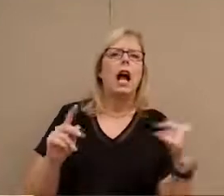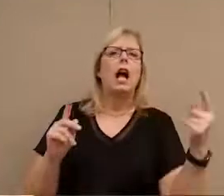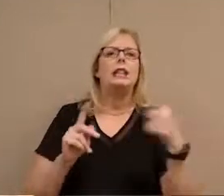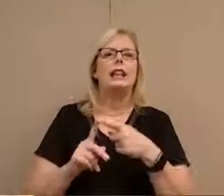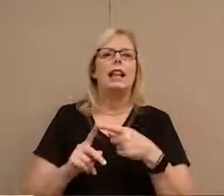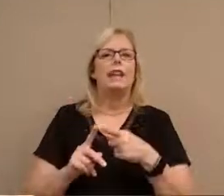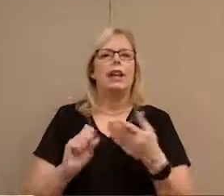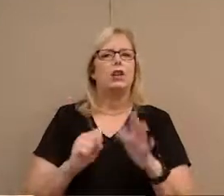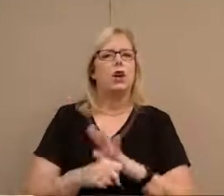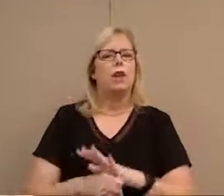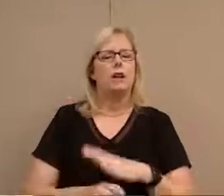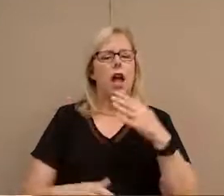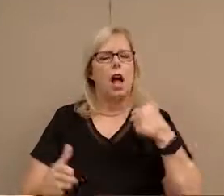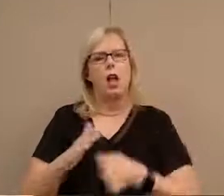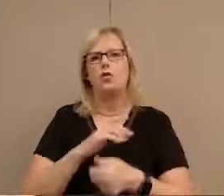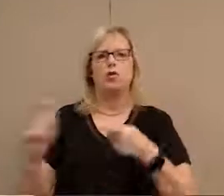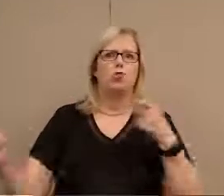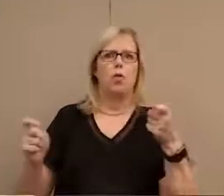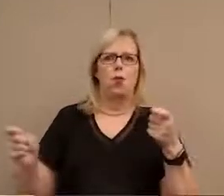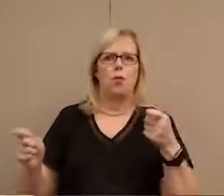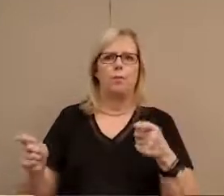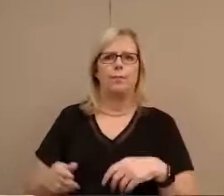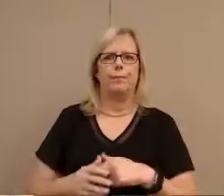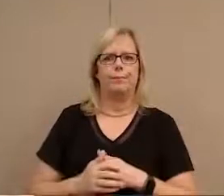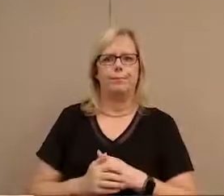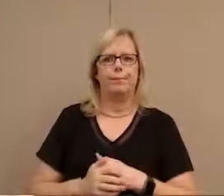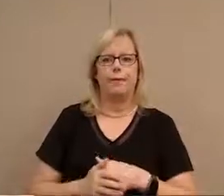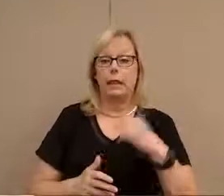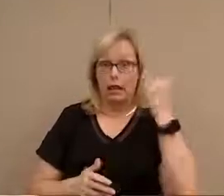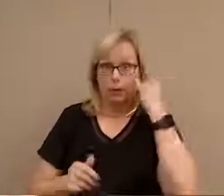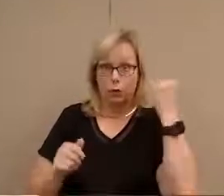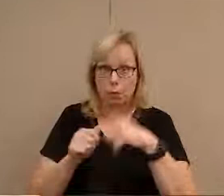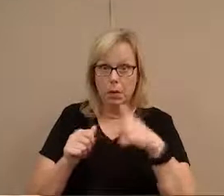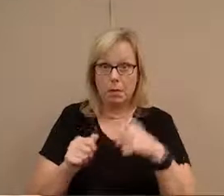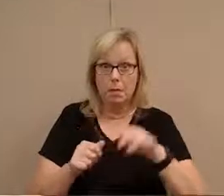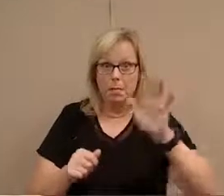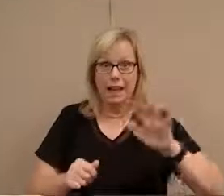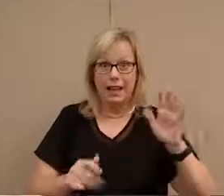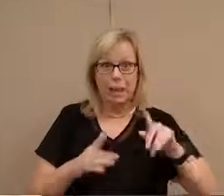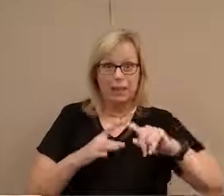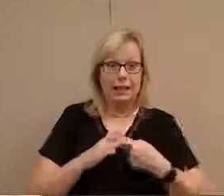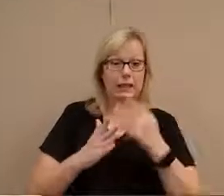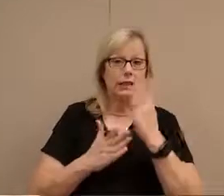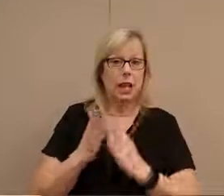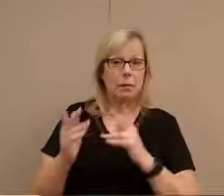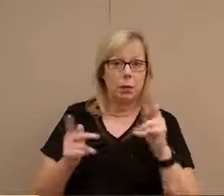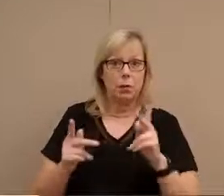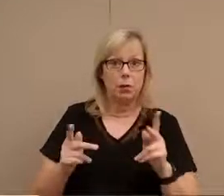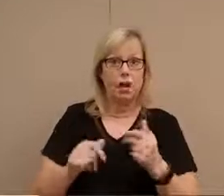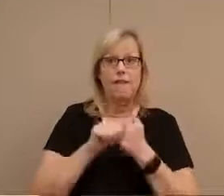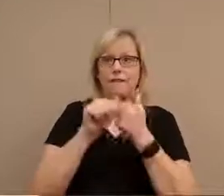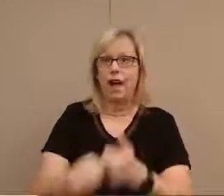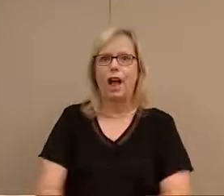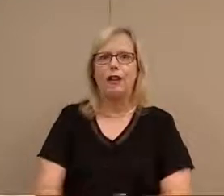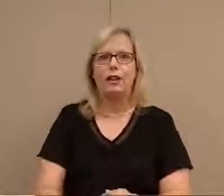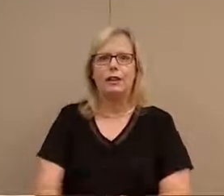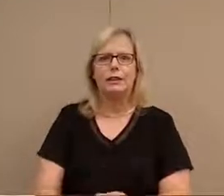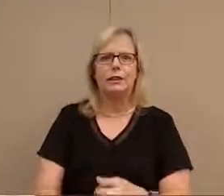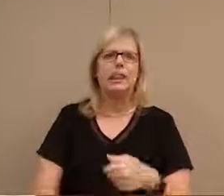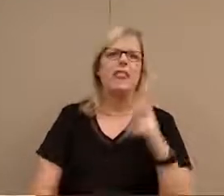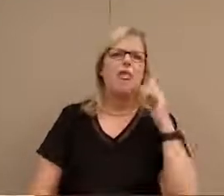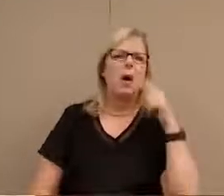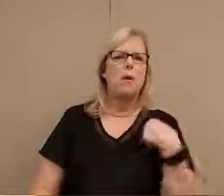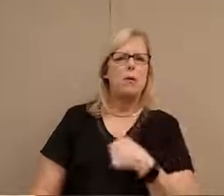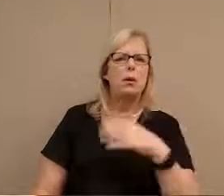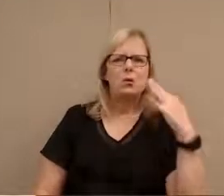this thing is under control. If you remember back at the beginning, there were some people that would follow this feed that thought we